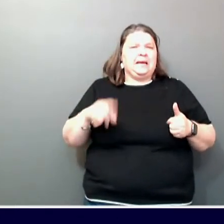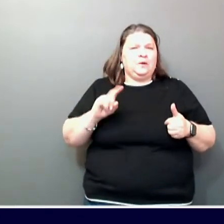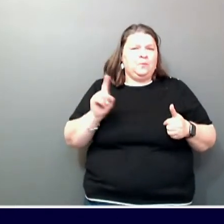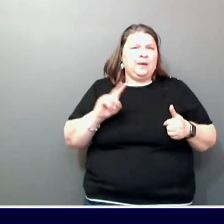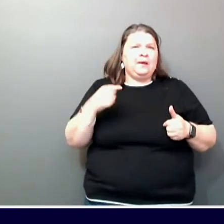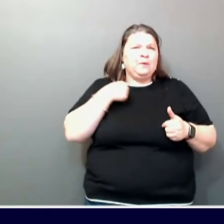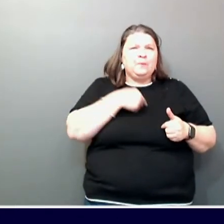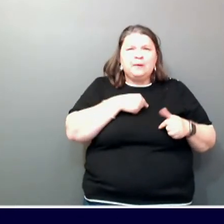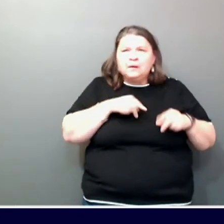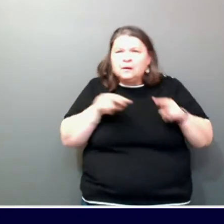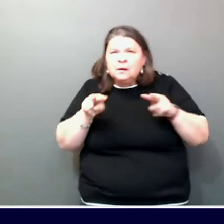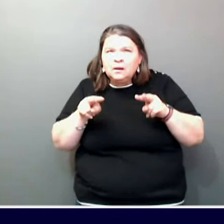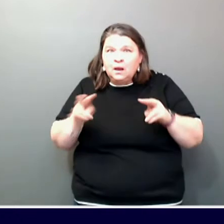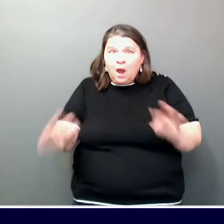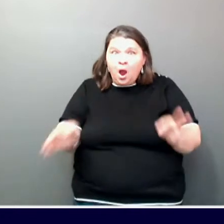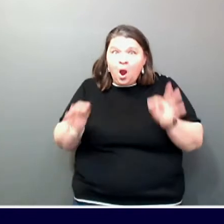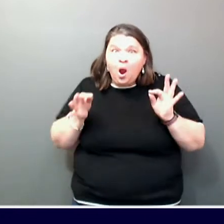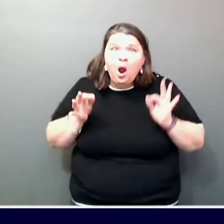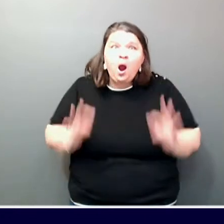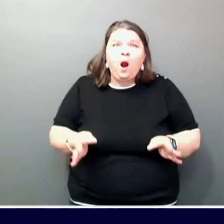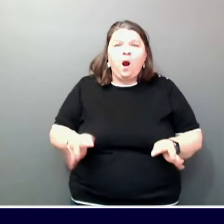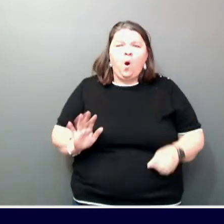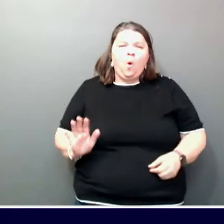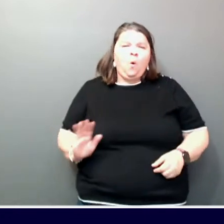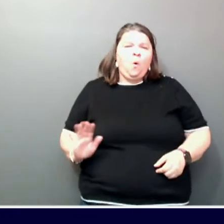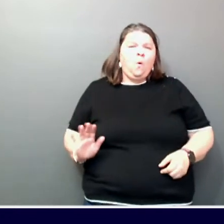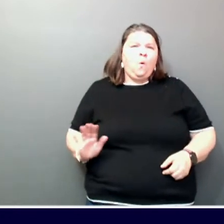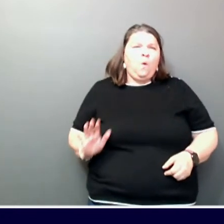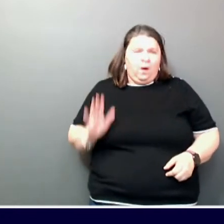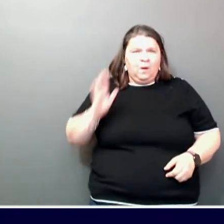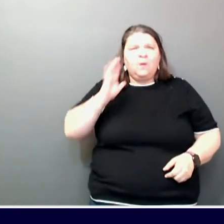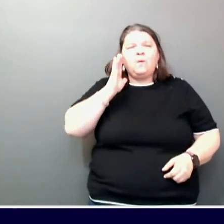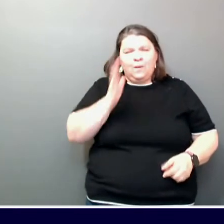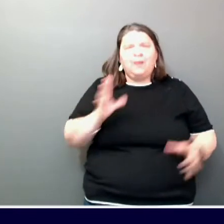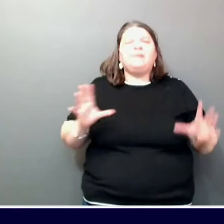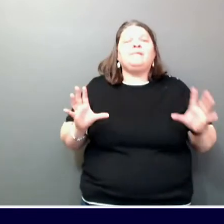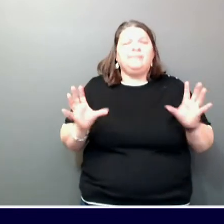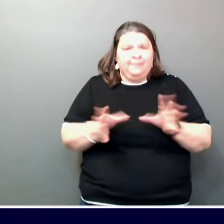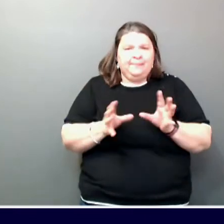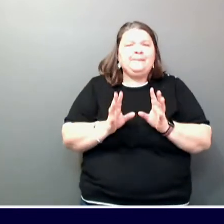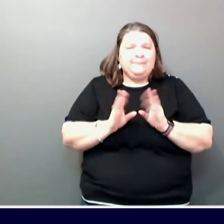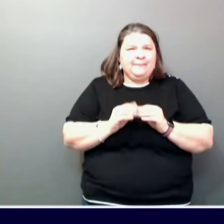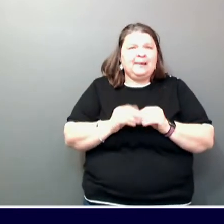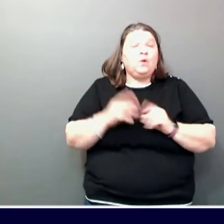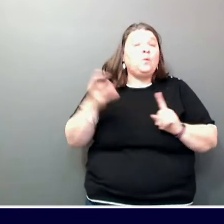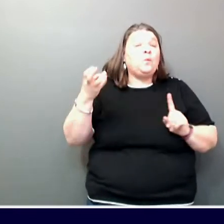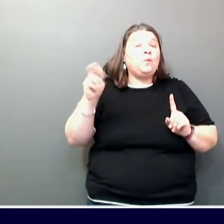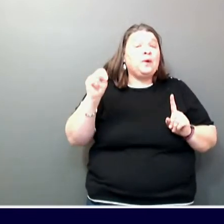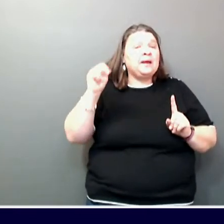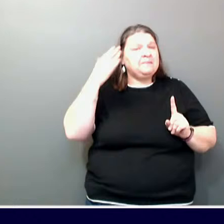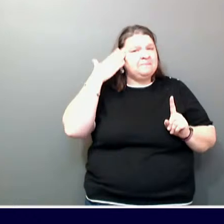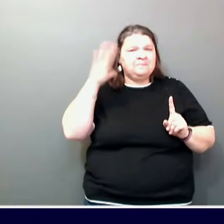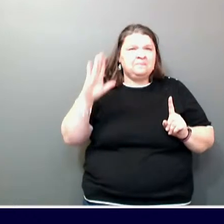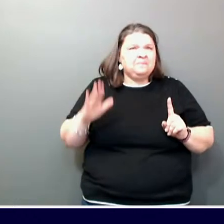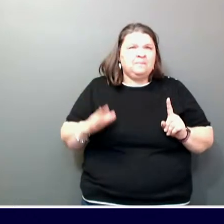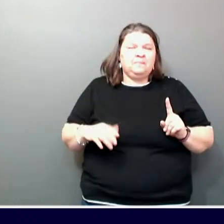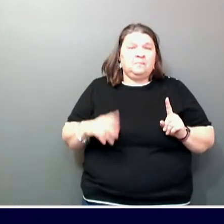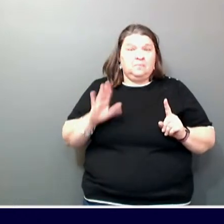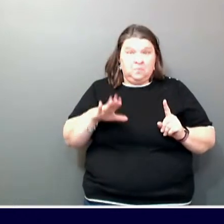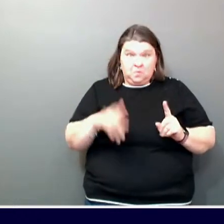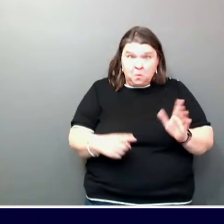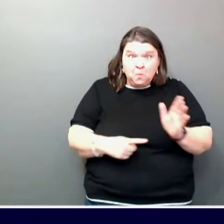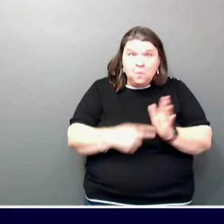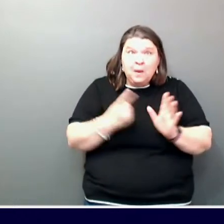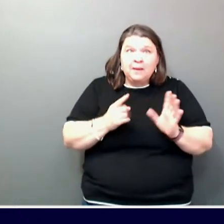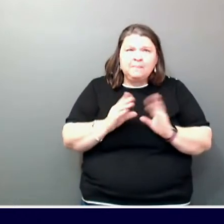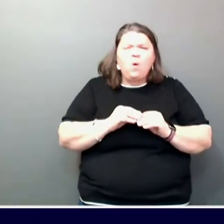I want to definitely note that we are going to be doing it. And we'll be doing it. It's not just sort of a one-time thing. It's not as if there will be one instance where